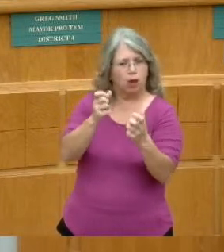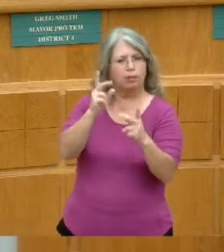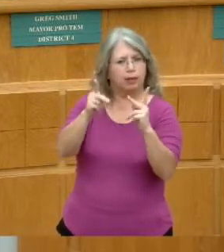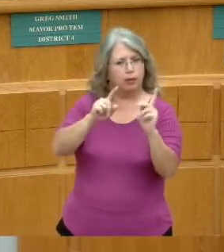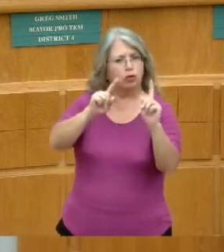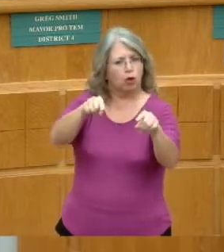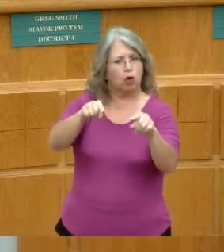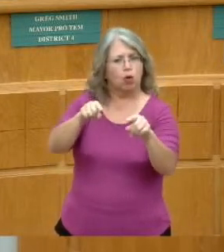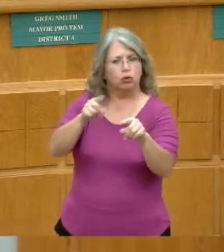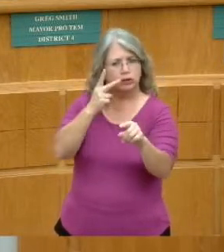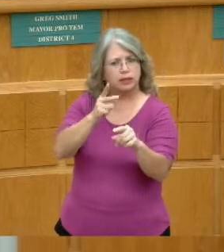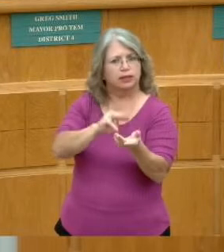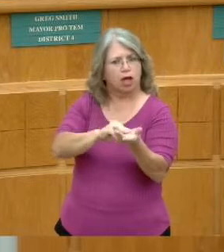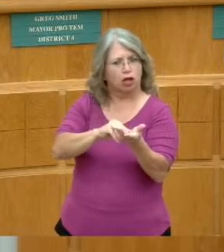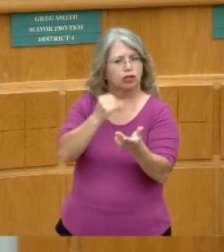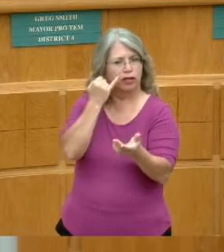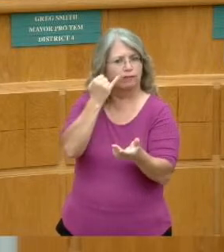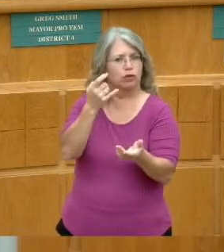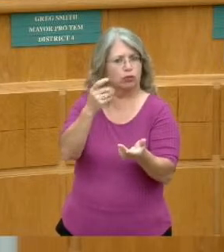care of and is healthy.